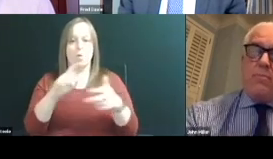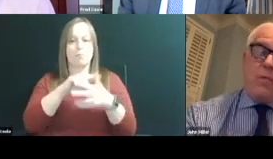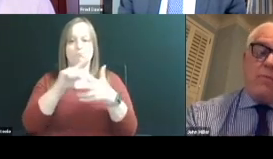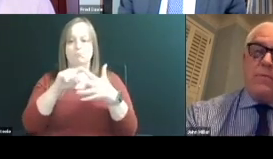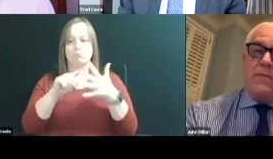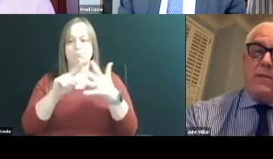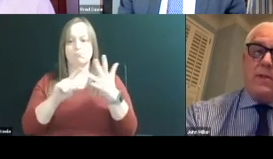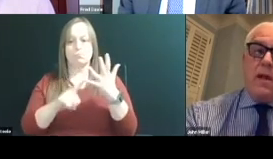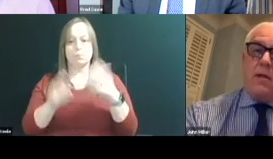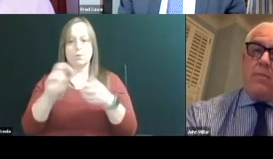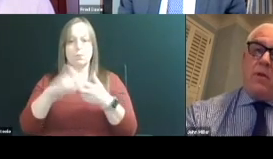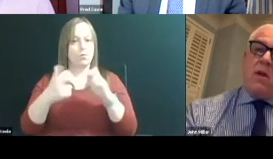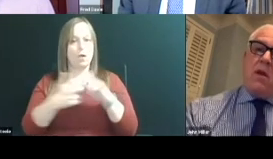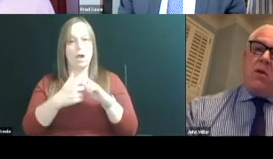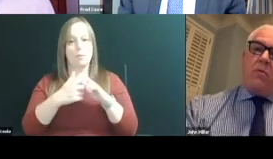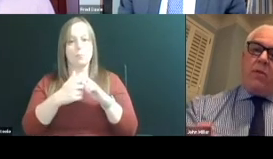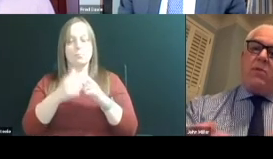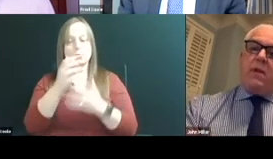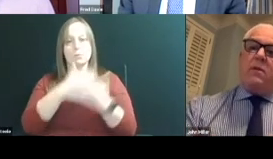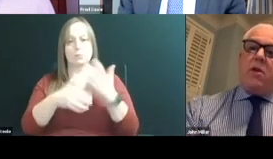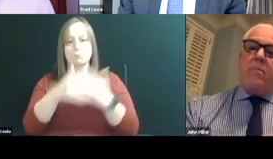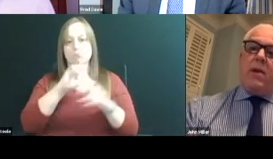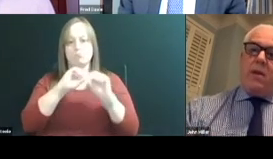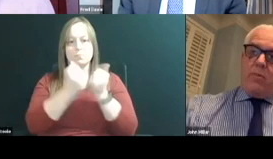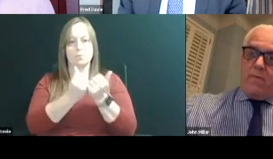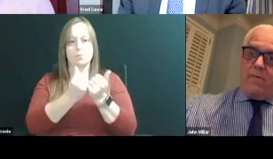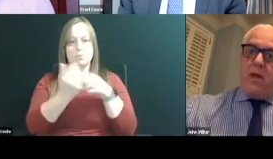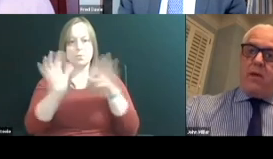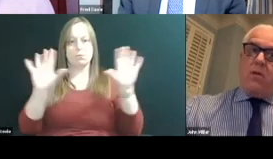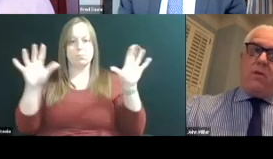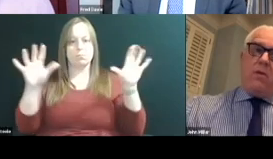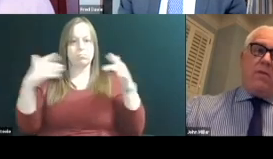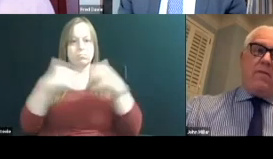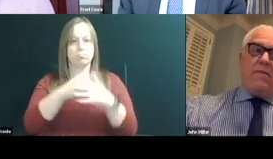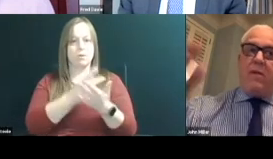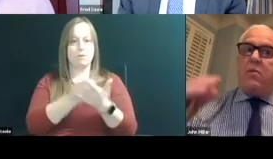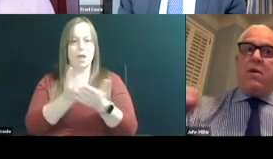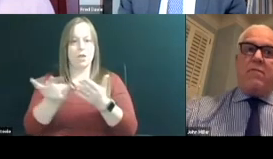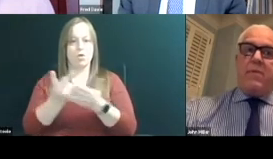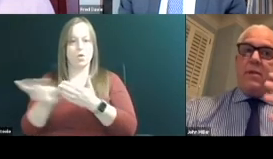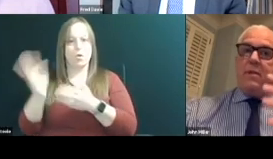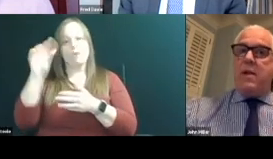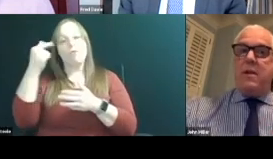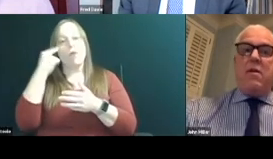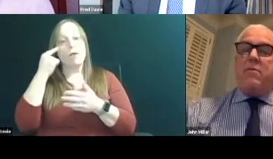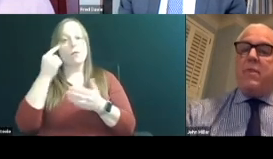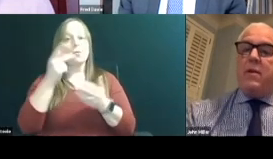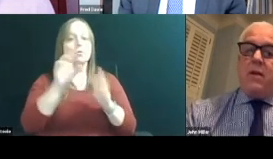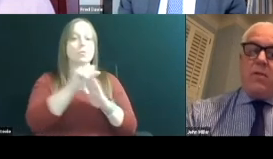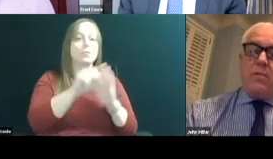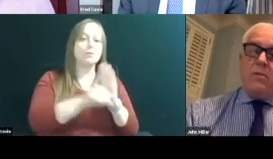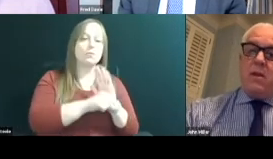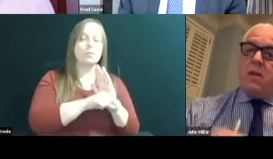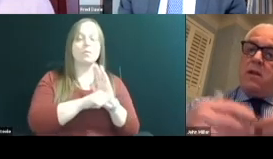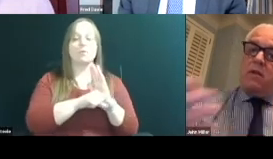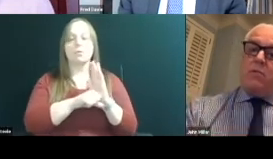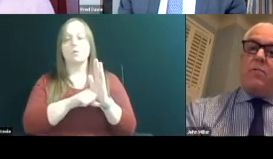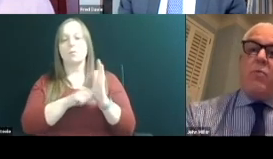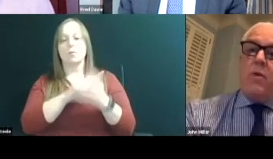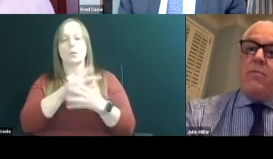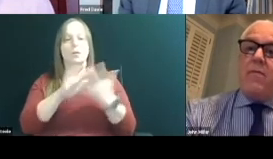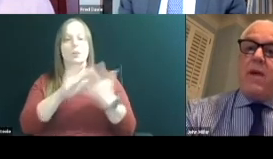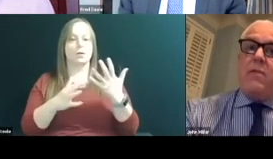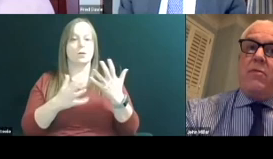other problems of society. But when those things culminate with the failure of the federal government, the state government, and others